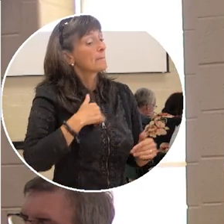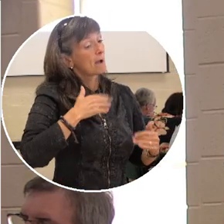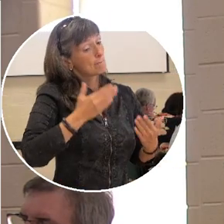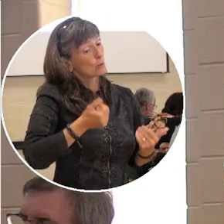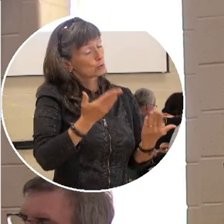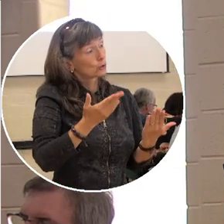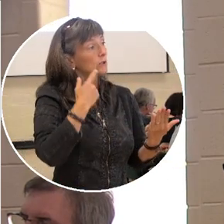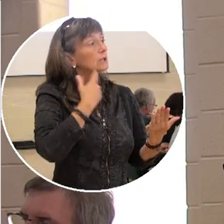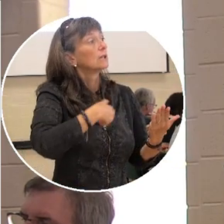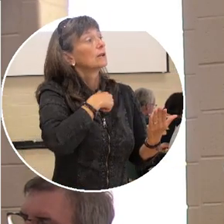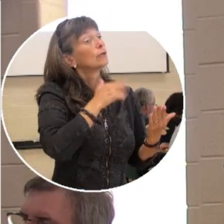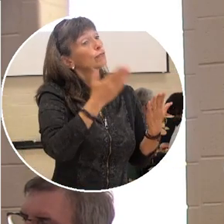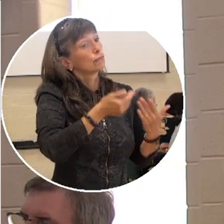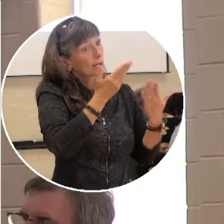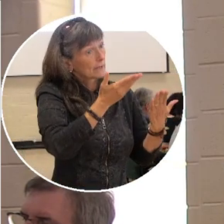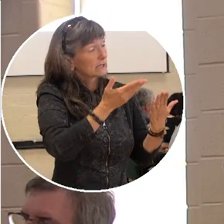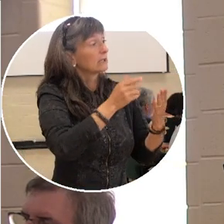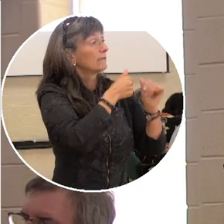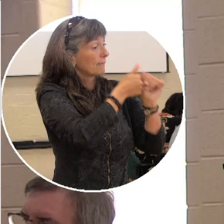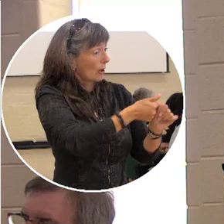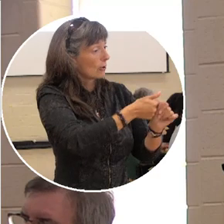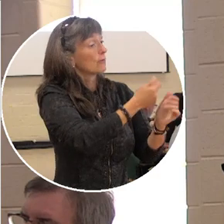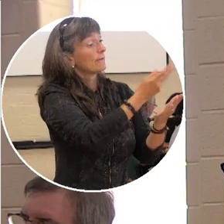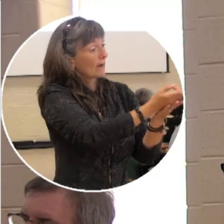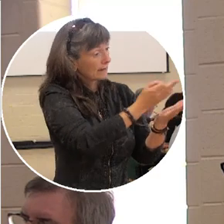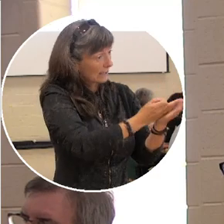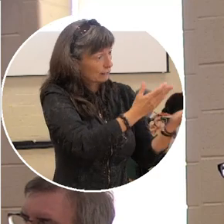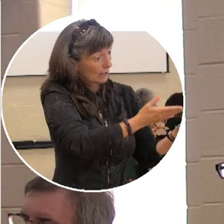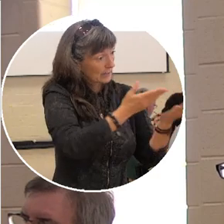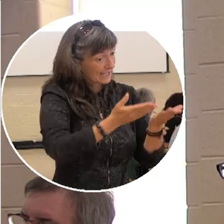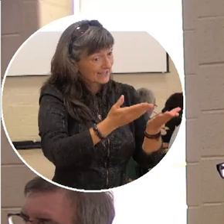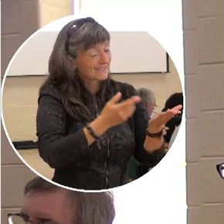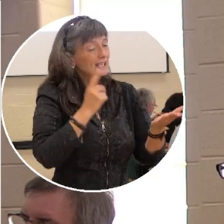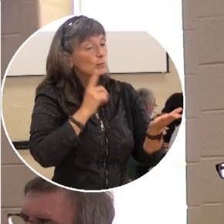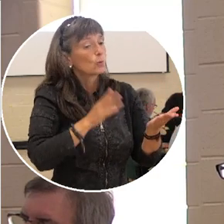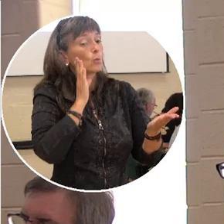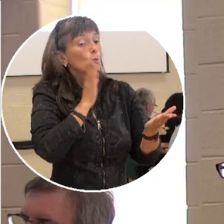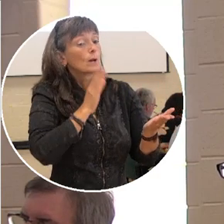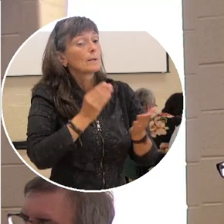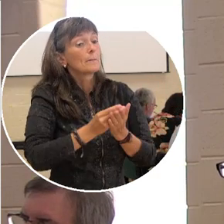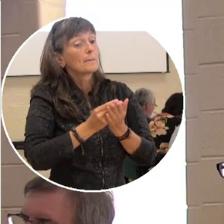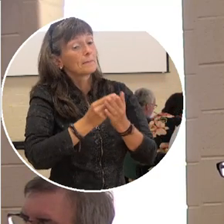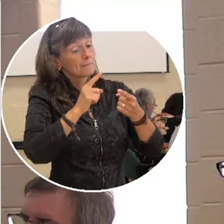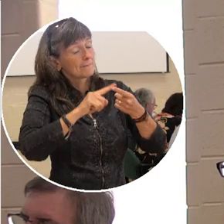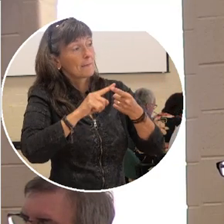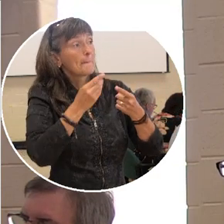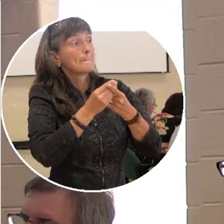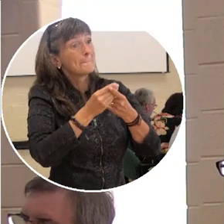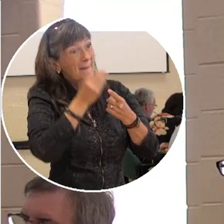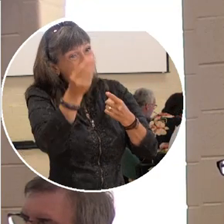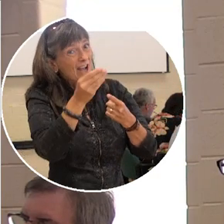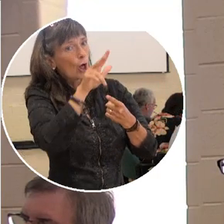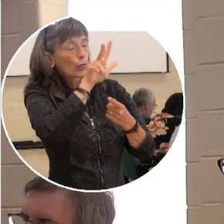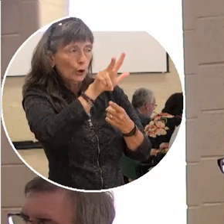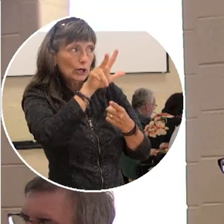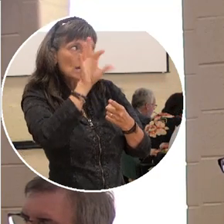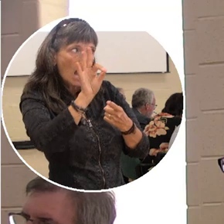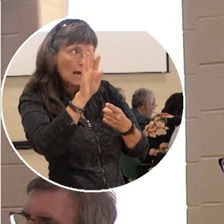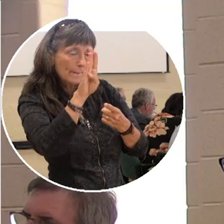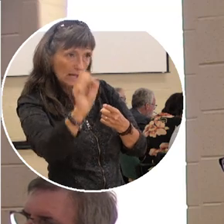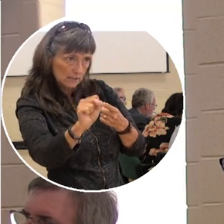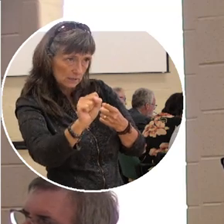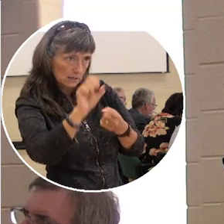the recommendation of the Finance and Operations Committee to, one, purchase 39 buses at a total